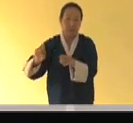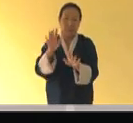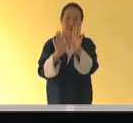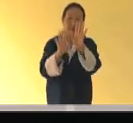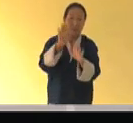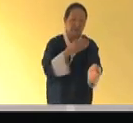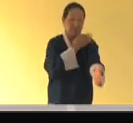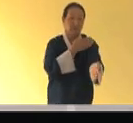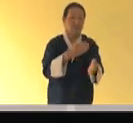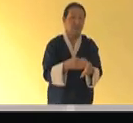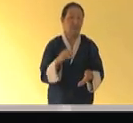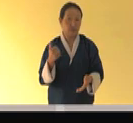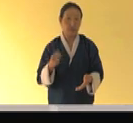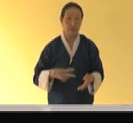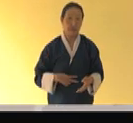leaves, and fruits.